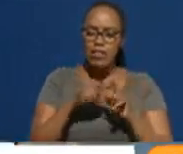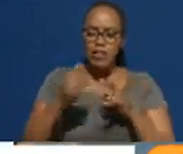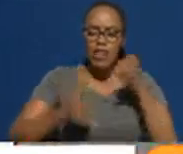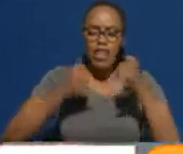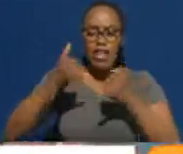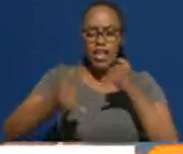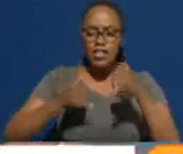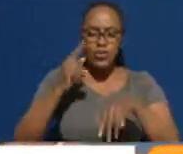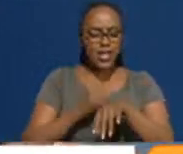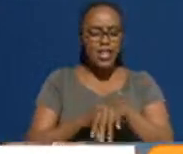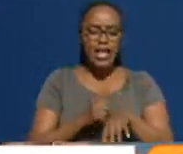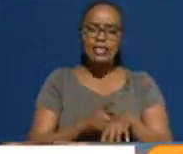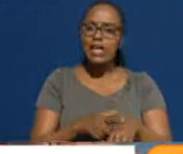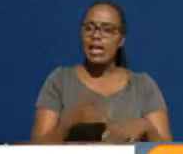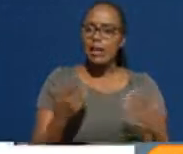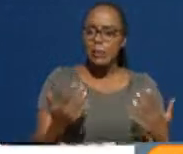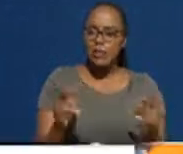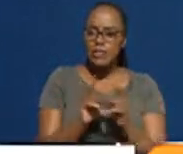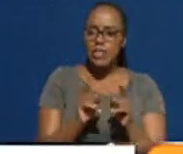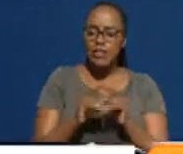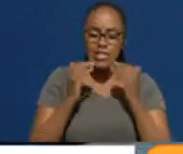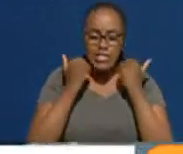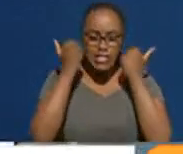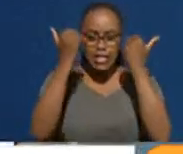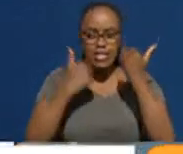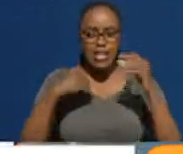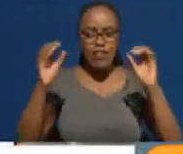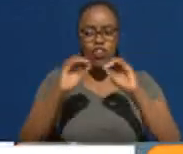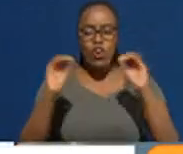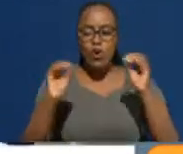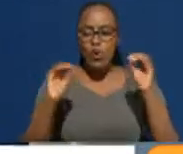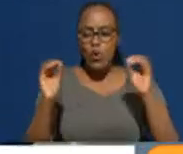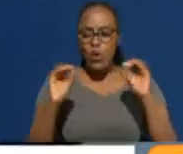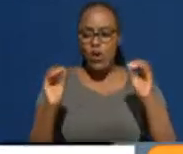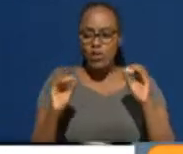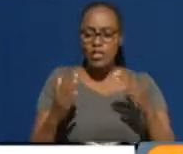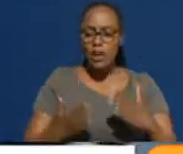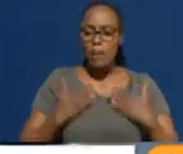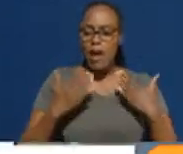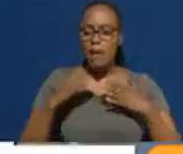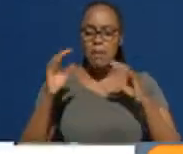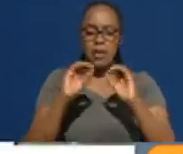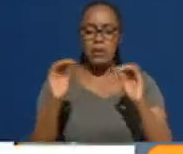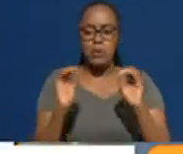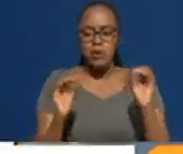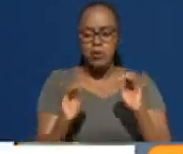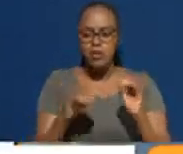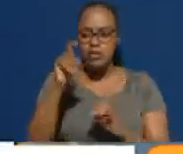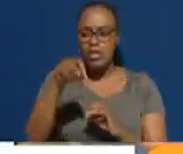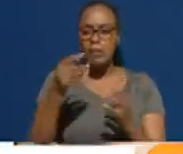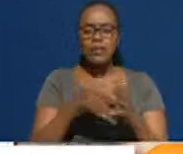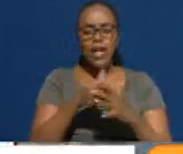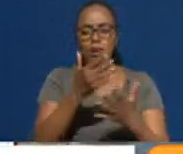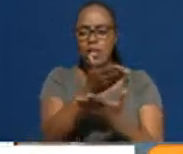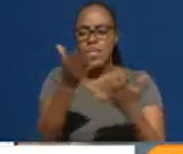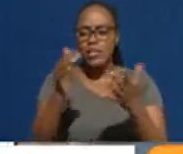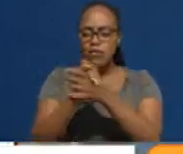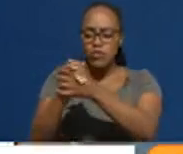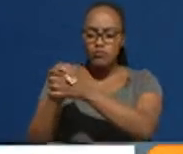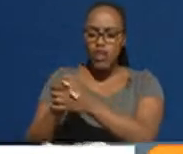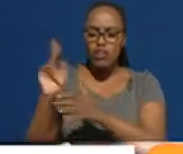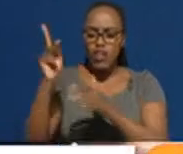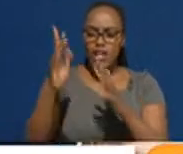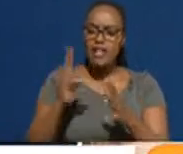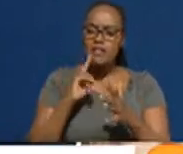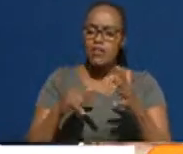time. Like he's not stressed that he's unhappy. Mm. He should be out there greeting Kenyans.